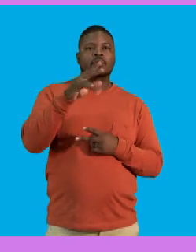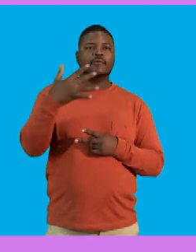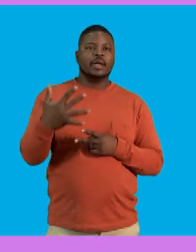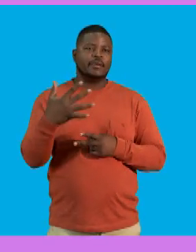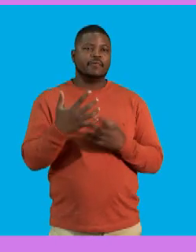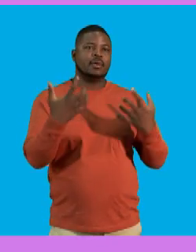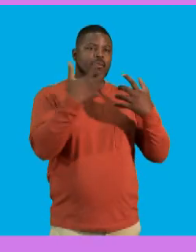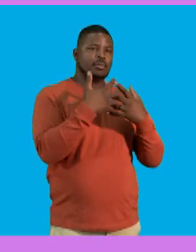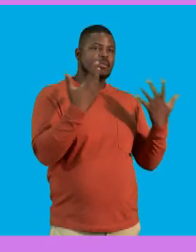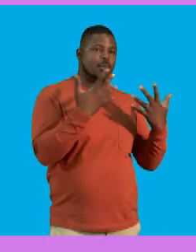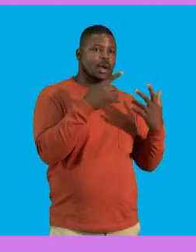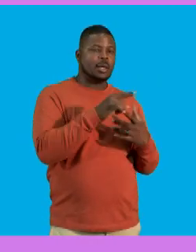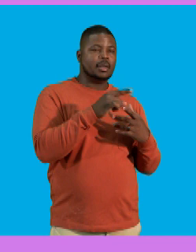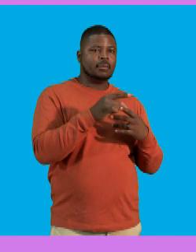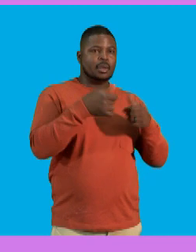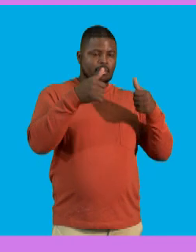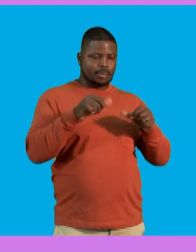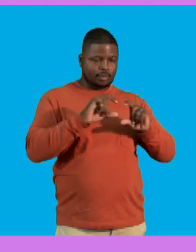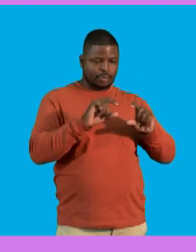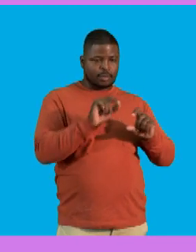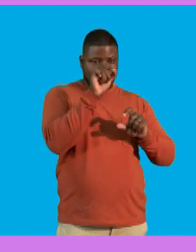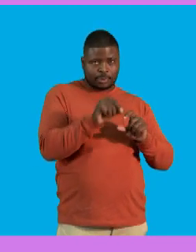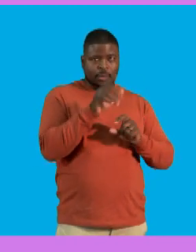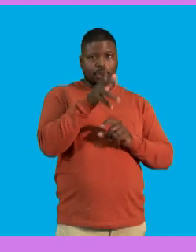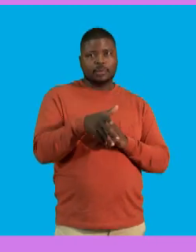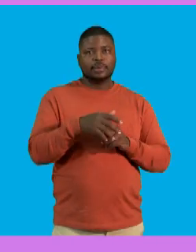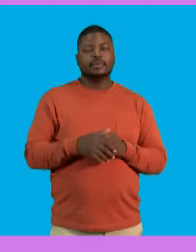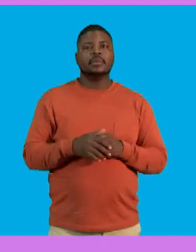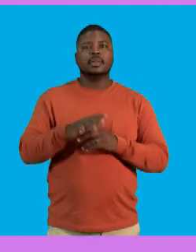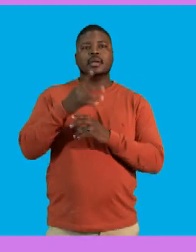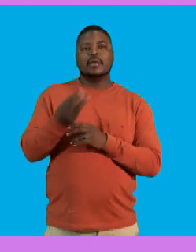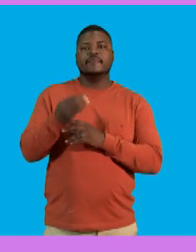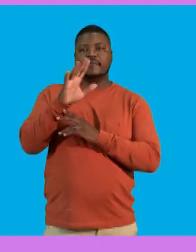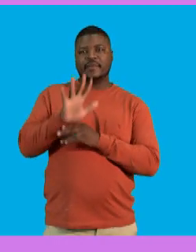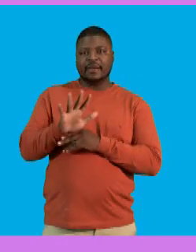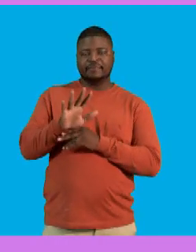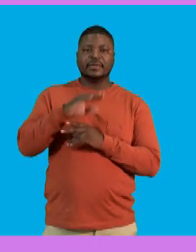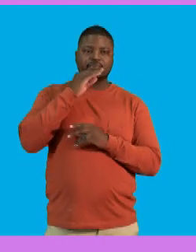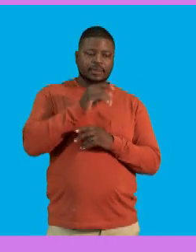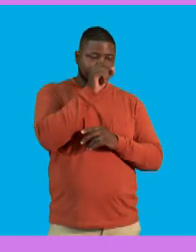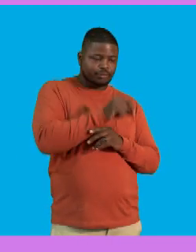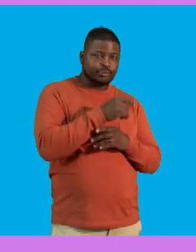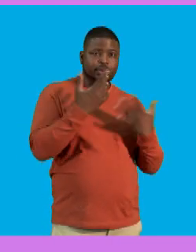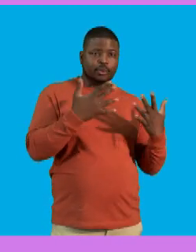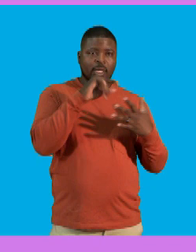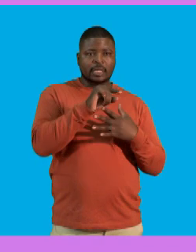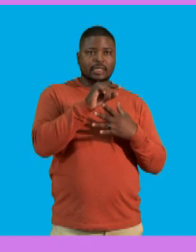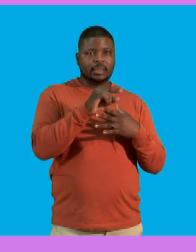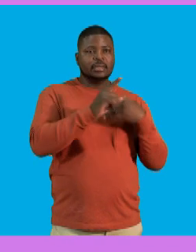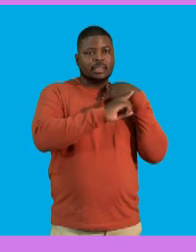somewhere there. Then you've got 5 rand. Okay, 5, all the way at the bottom. There it